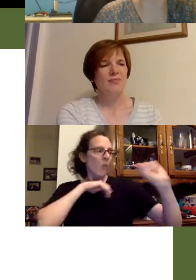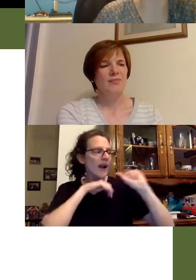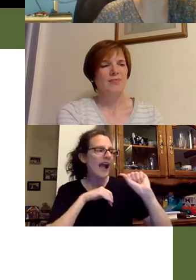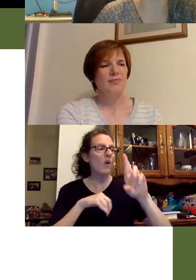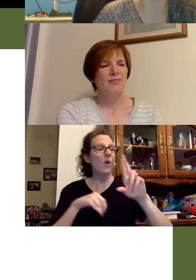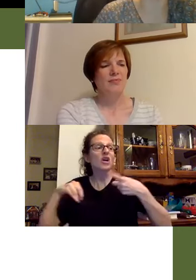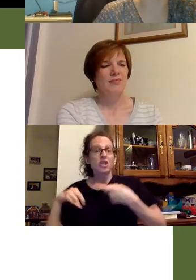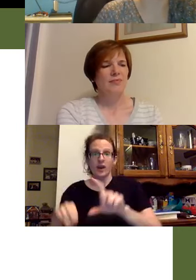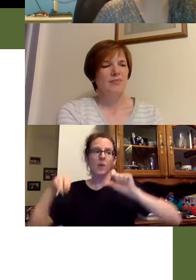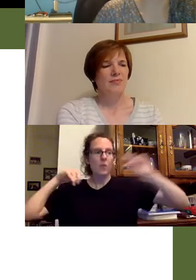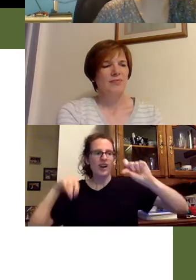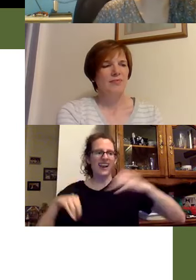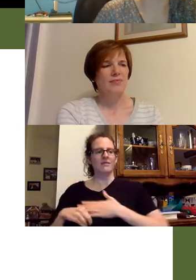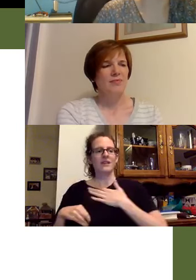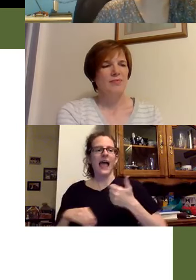workout, you'll want to use it.